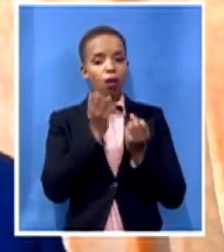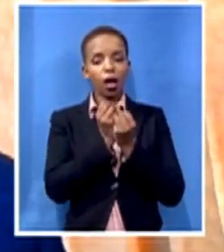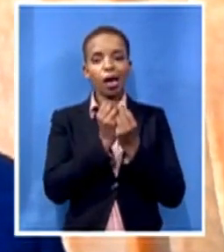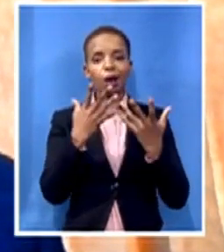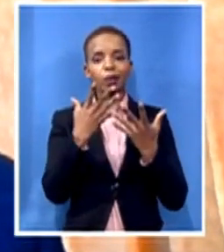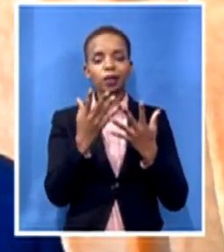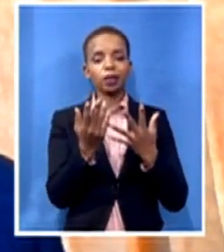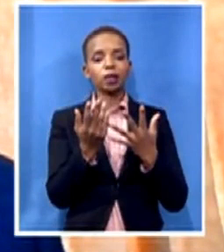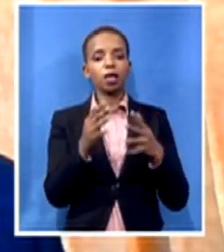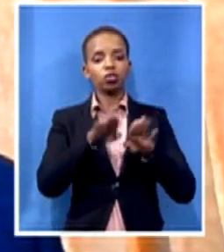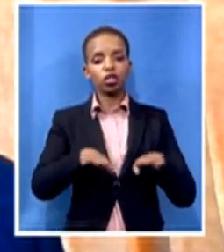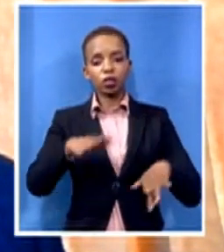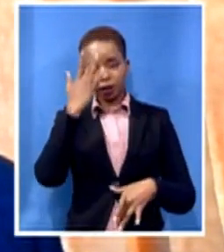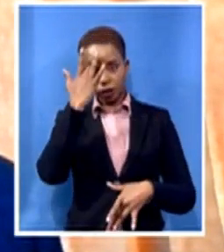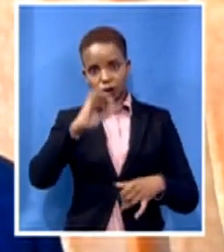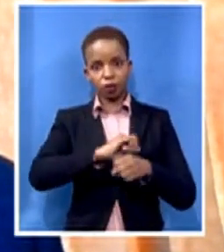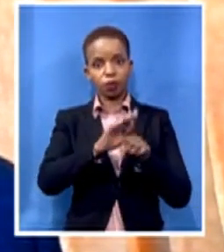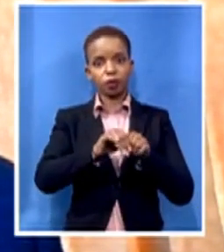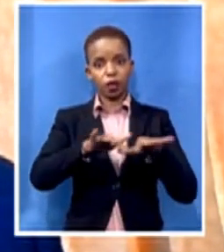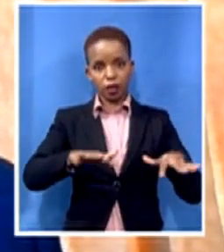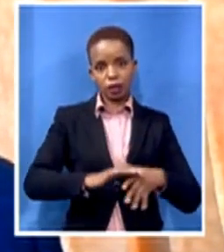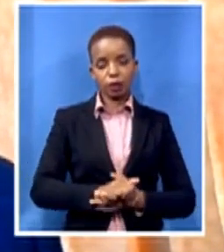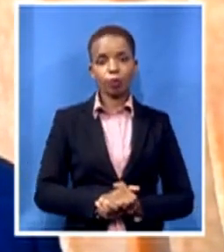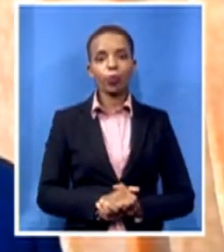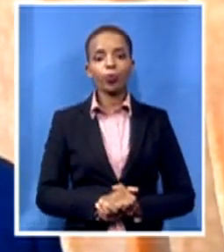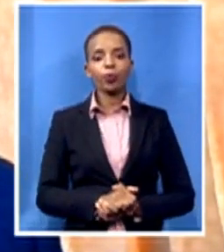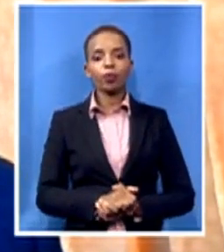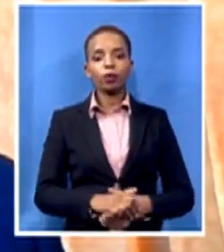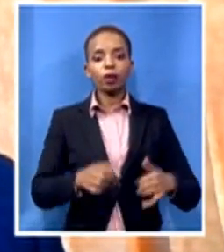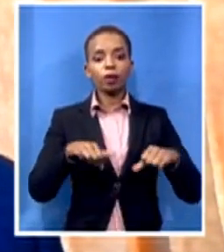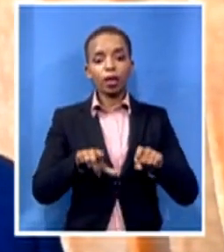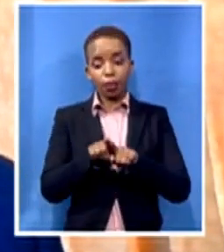And those children who have got severe disease and